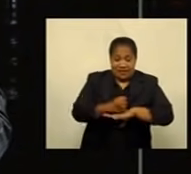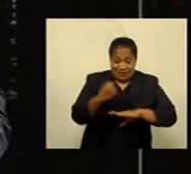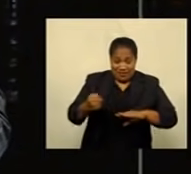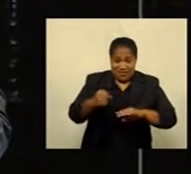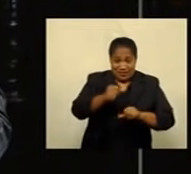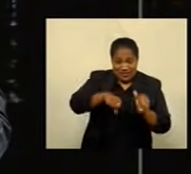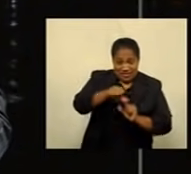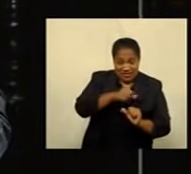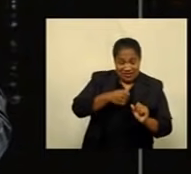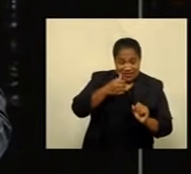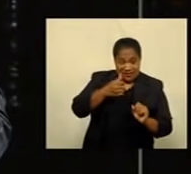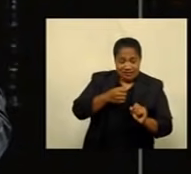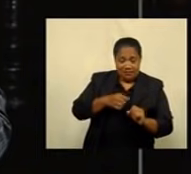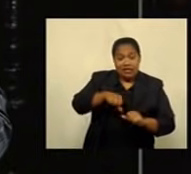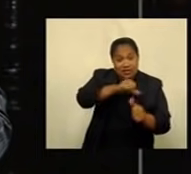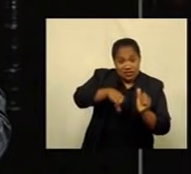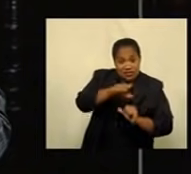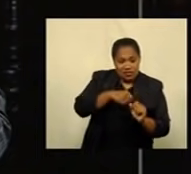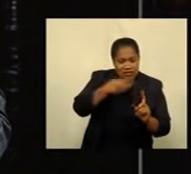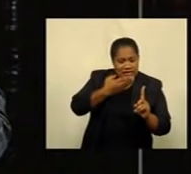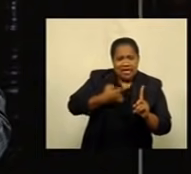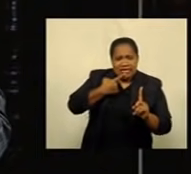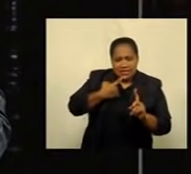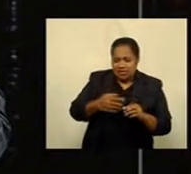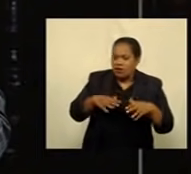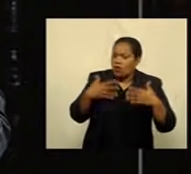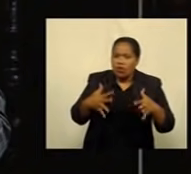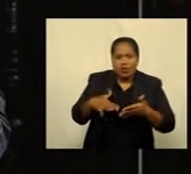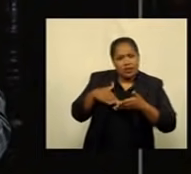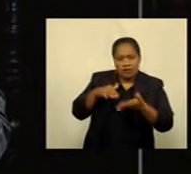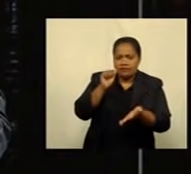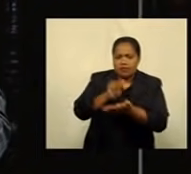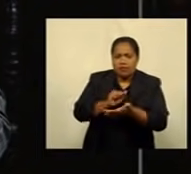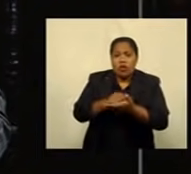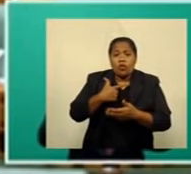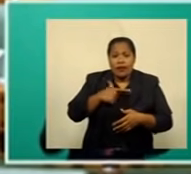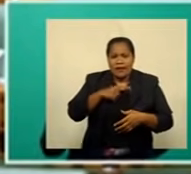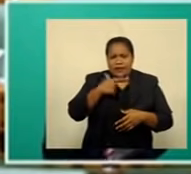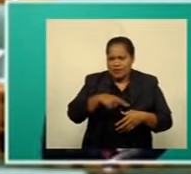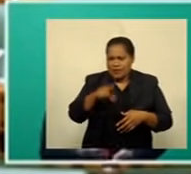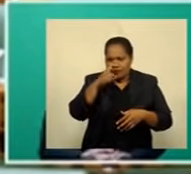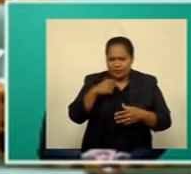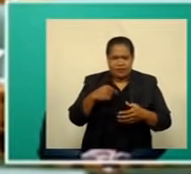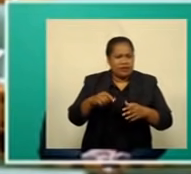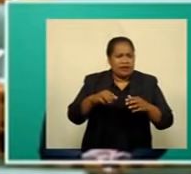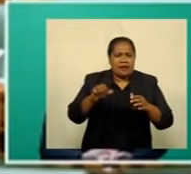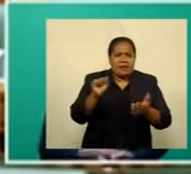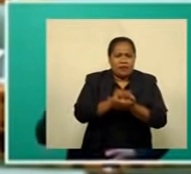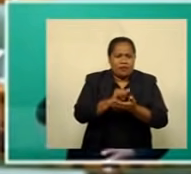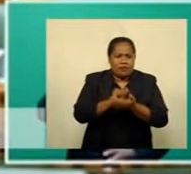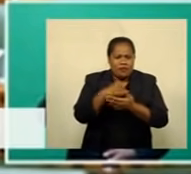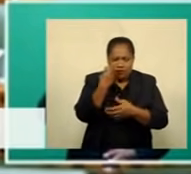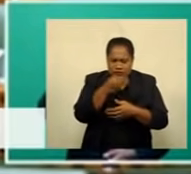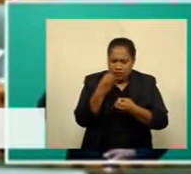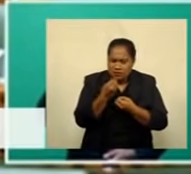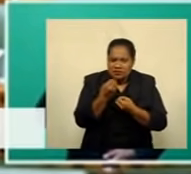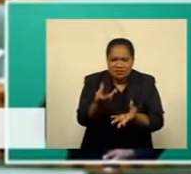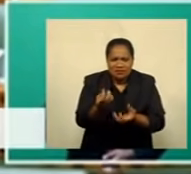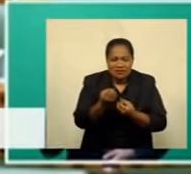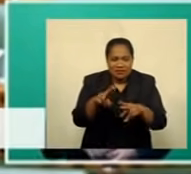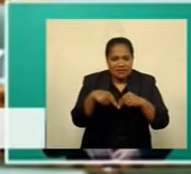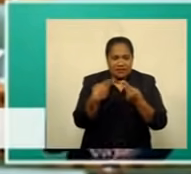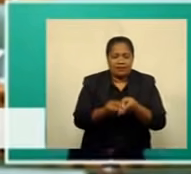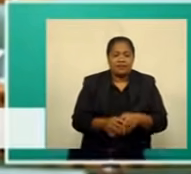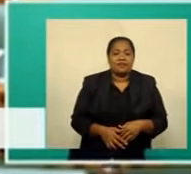benefit thousands of members who are struggling to put food on the table for their families. For taxis, minibuses. The announcement on